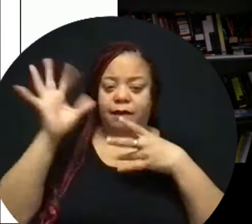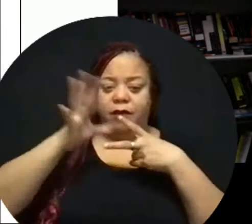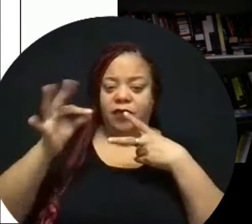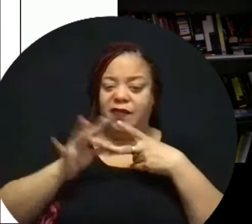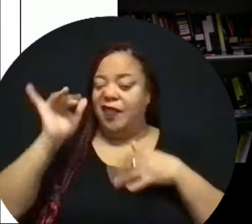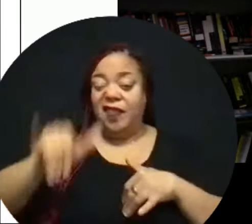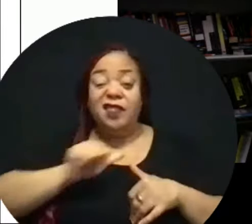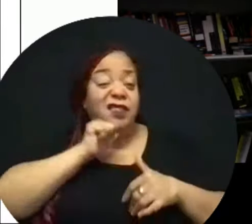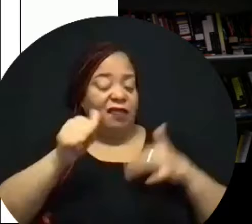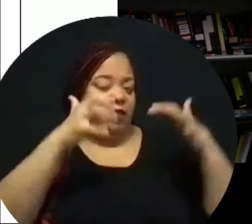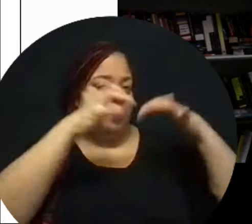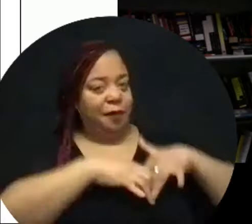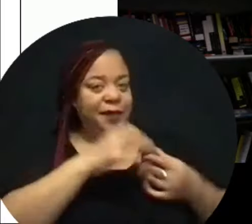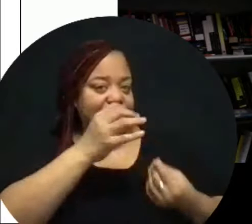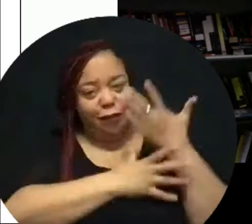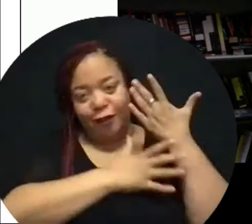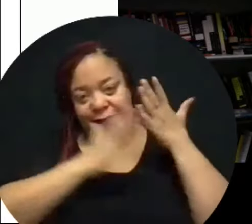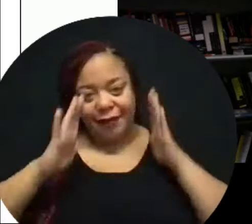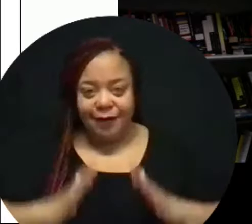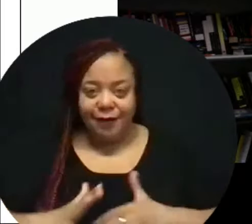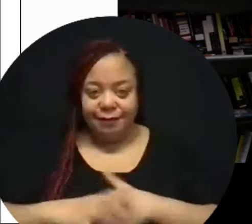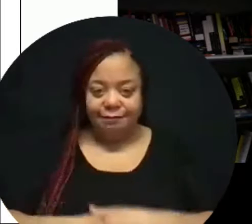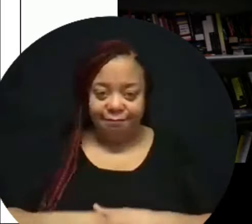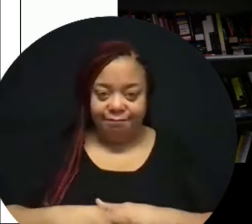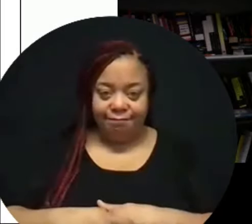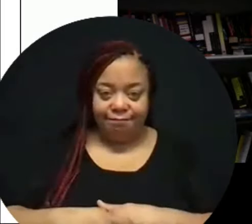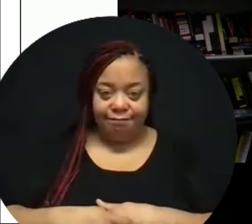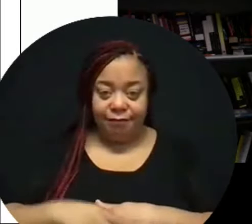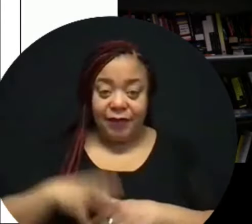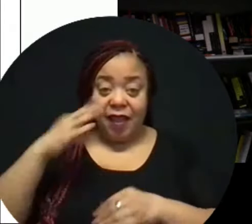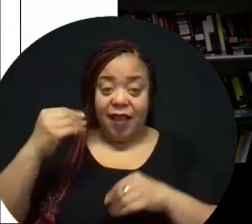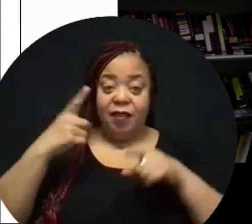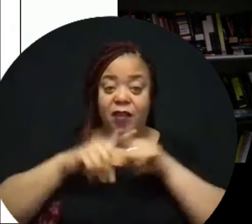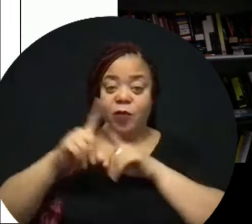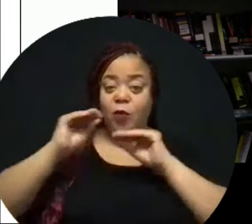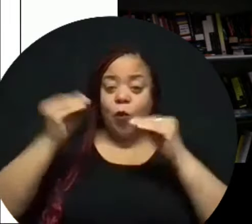without abolition. I want to say that, and there's also no.